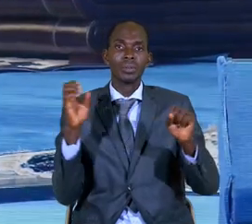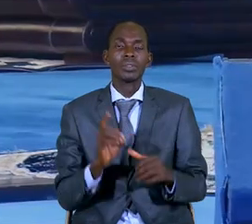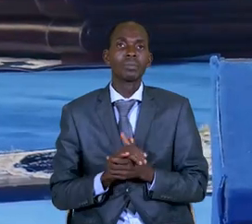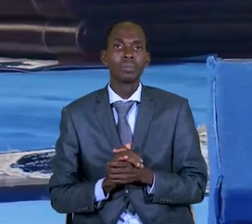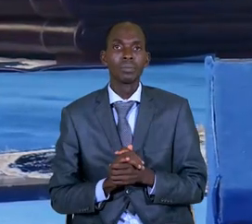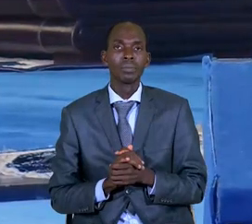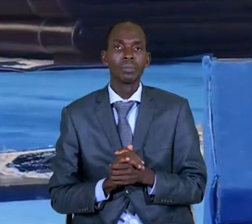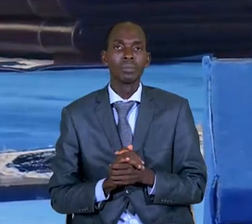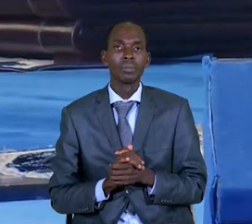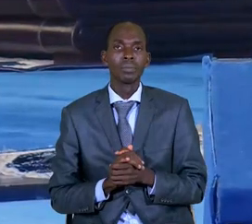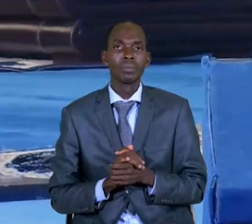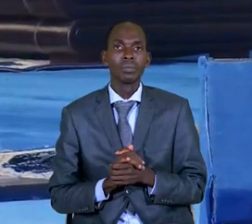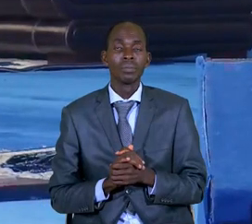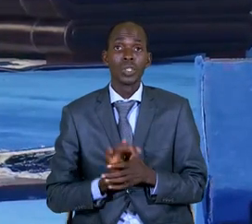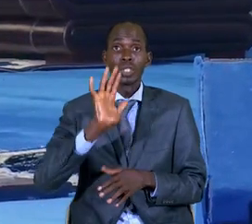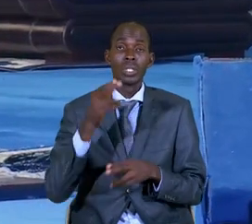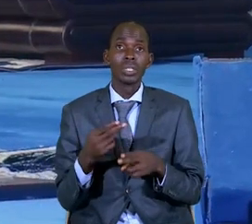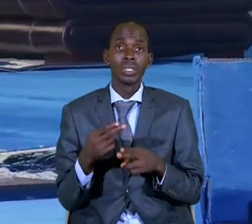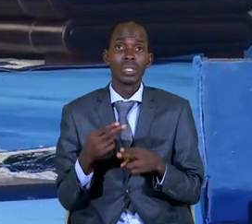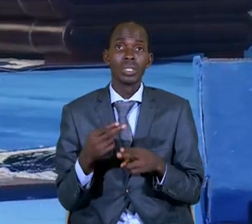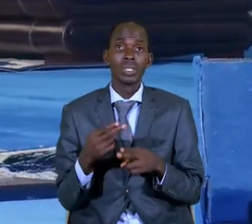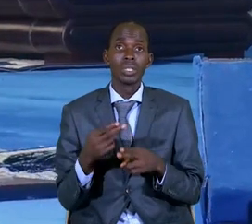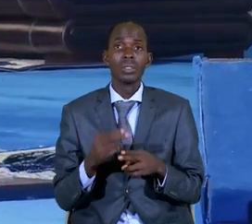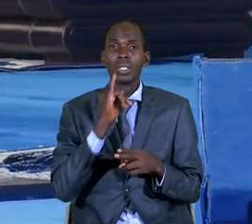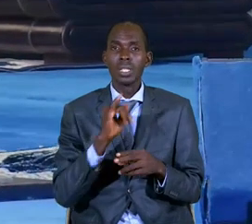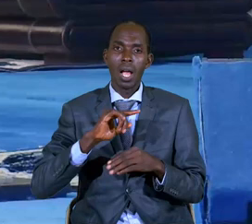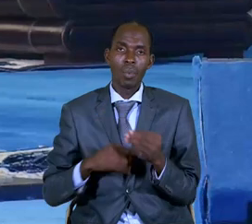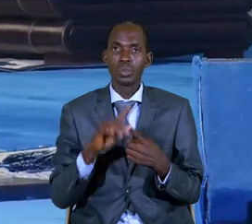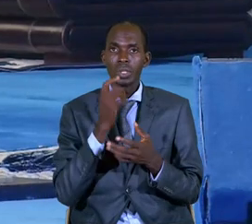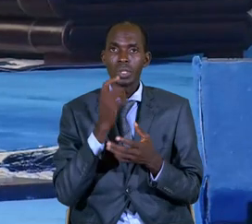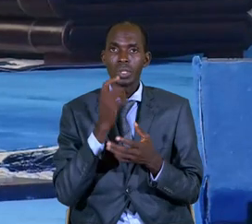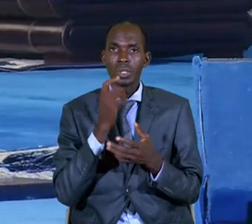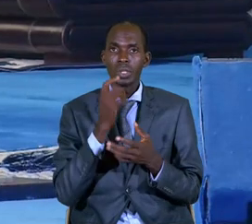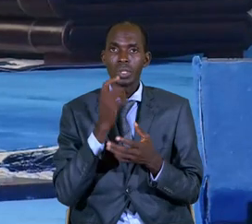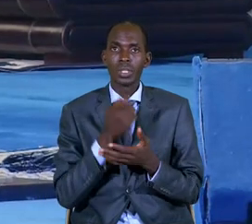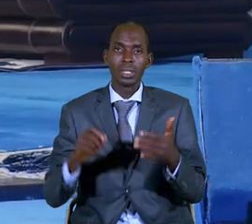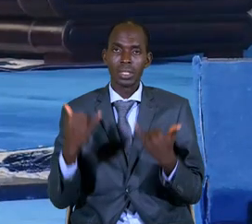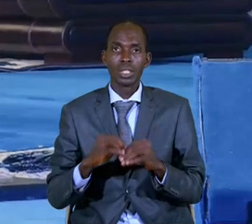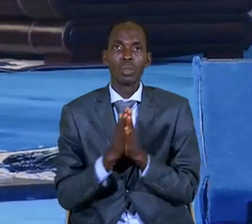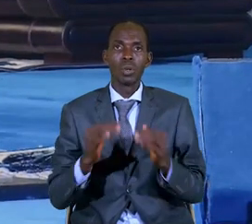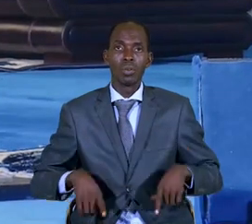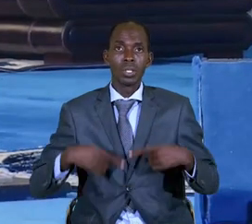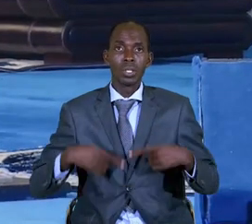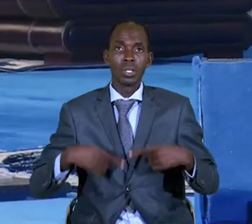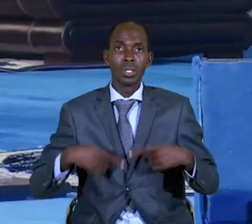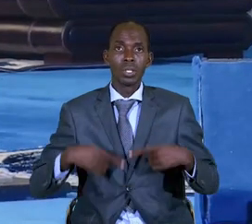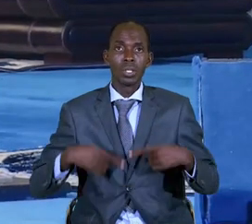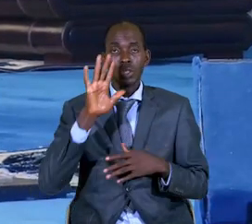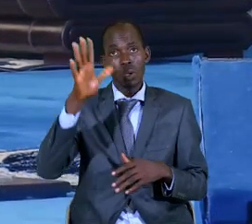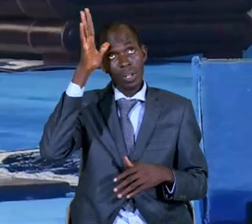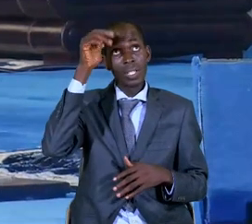saved. Your name is about to be written now in the book of life. The Father